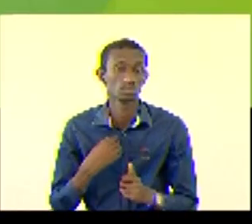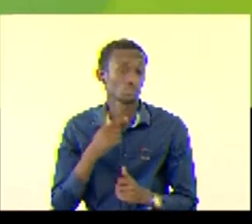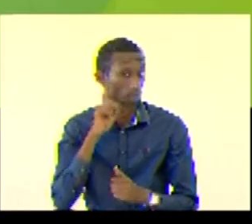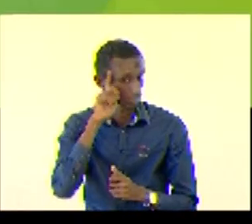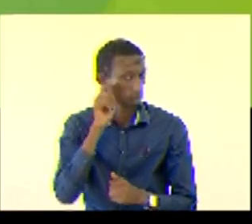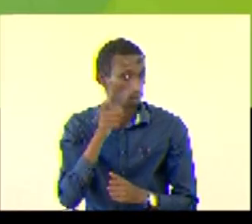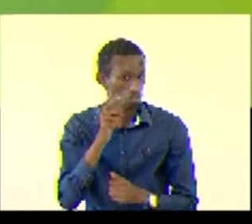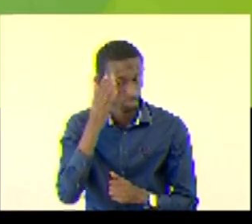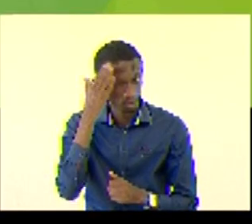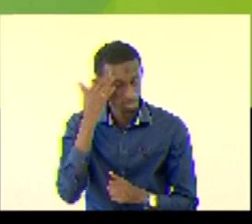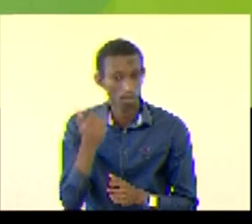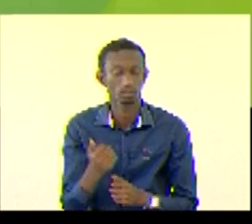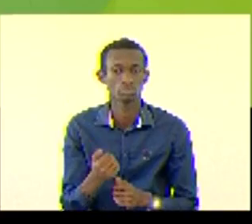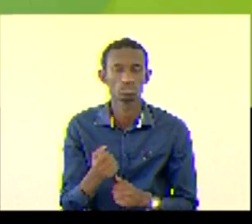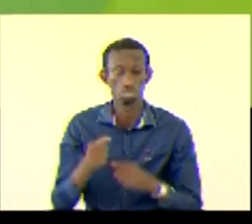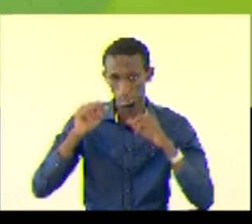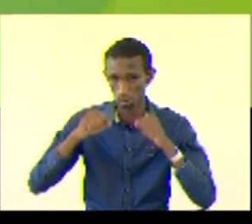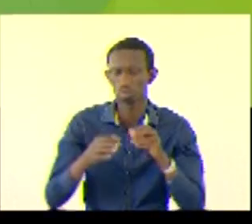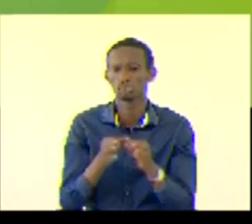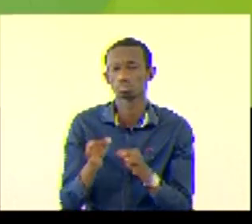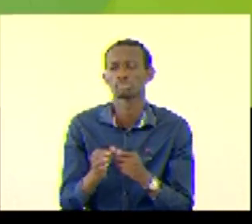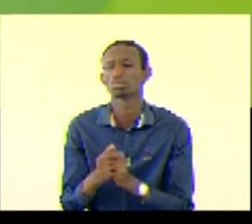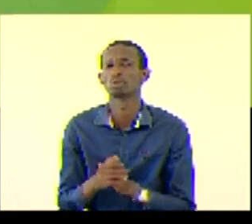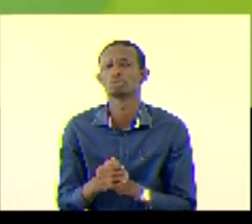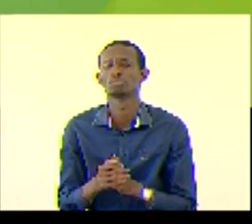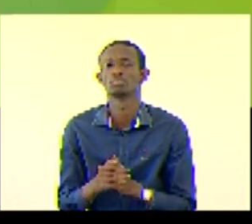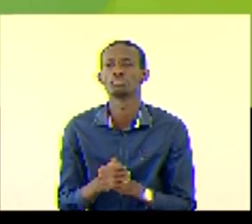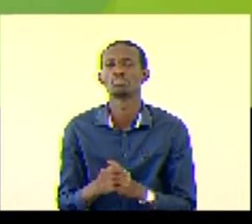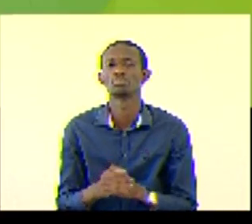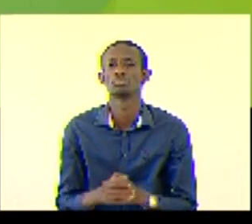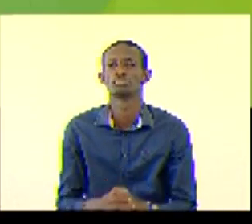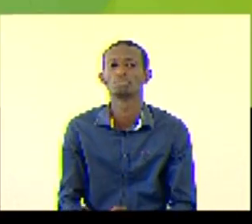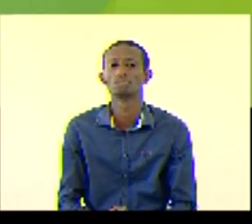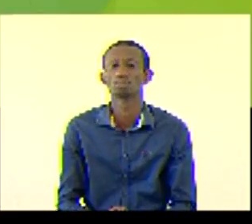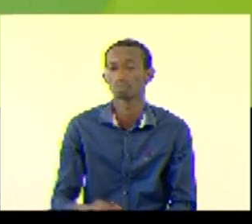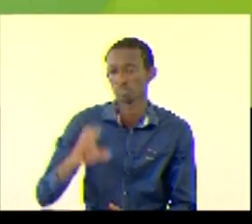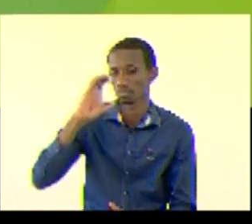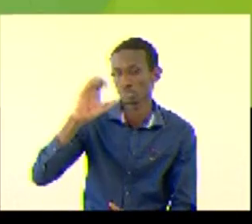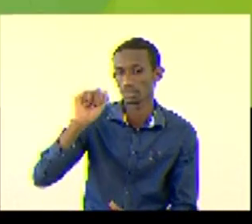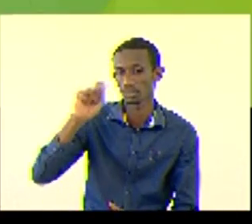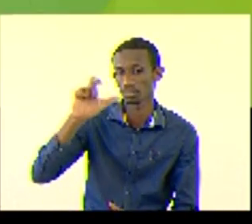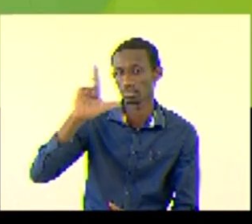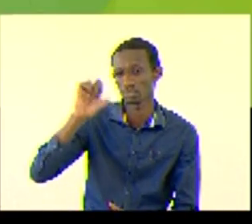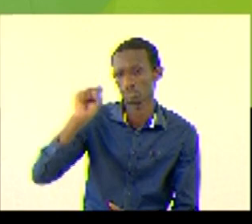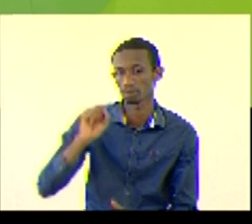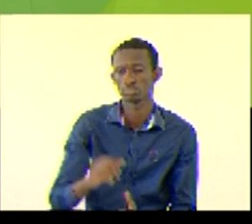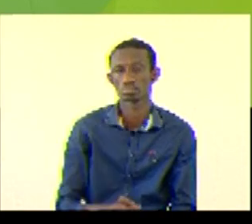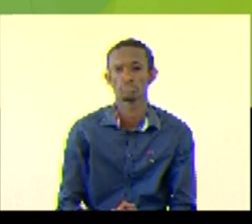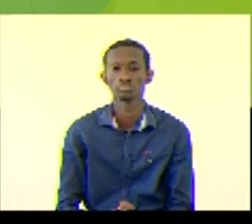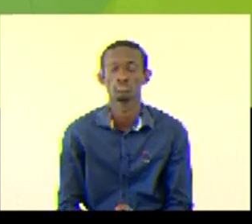at least everybody to be able to define what a catalyst is. A catalyst